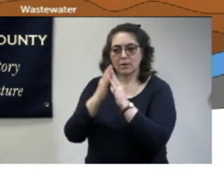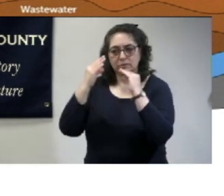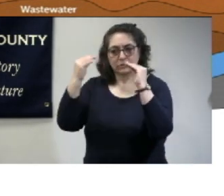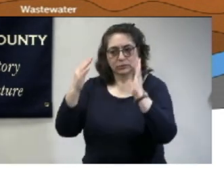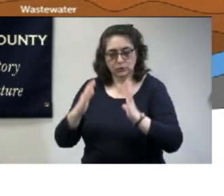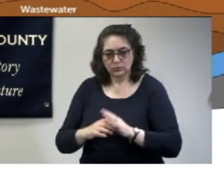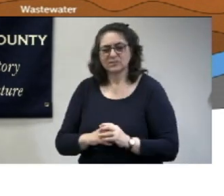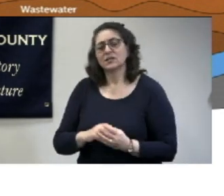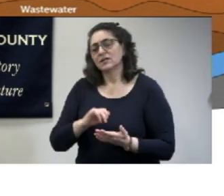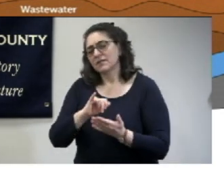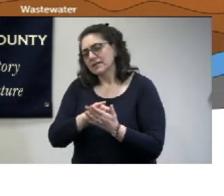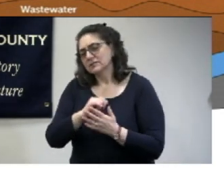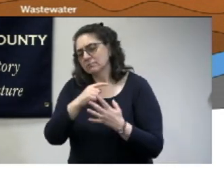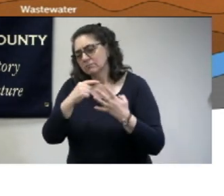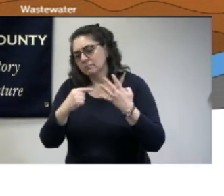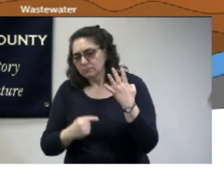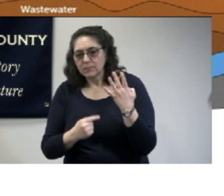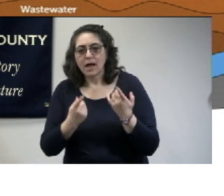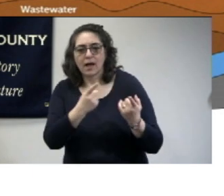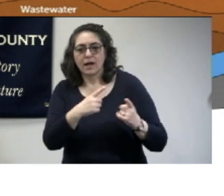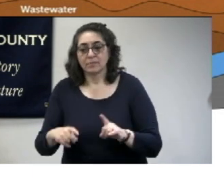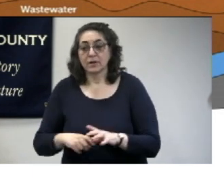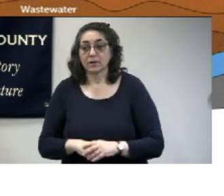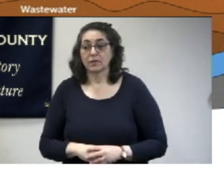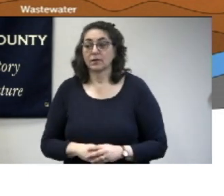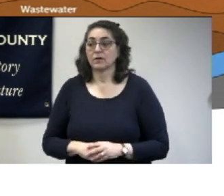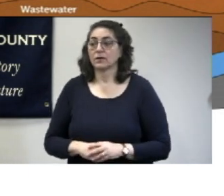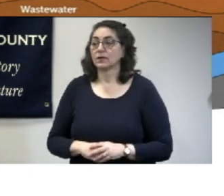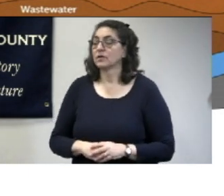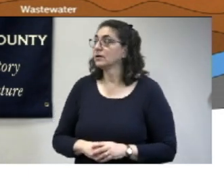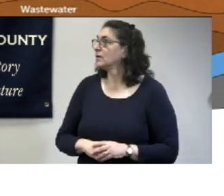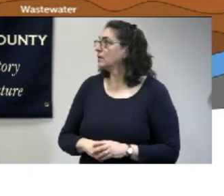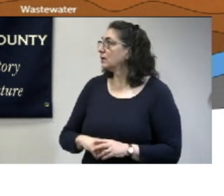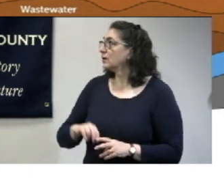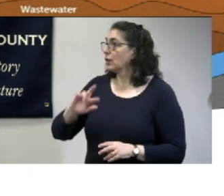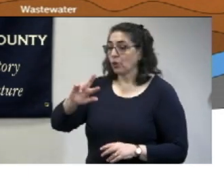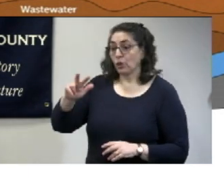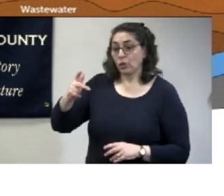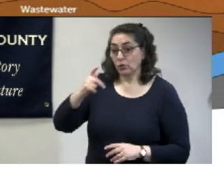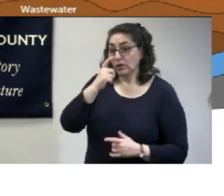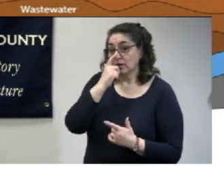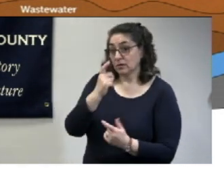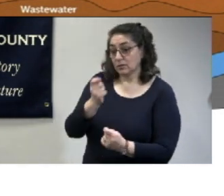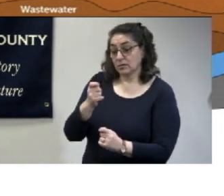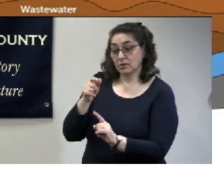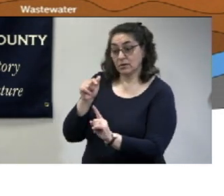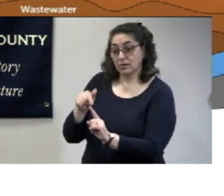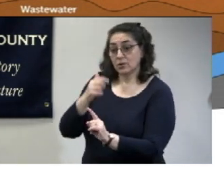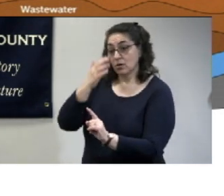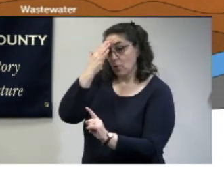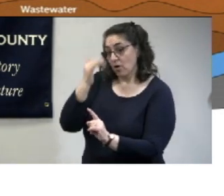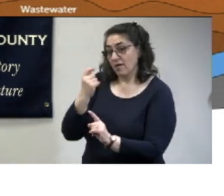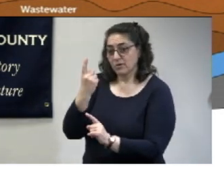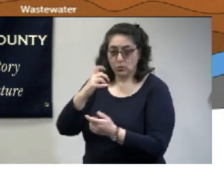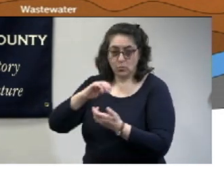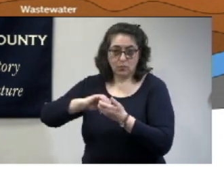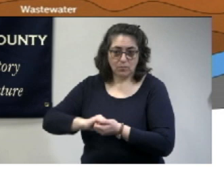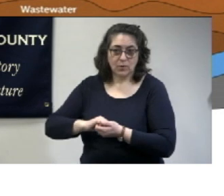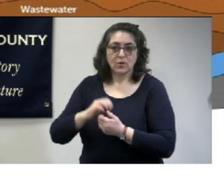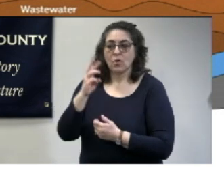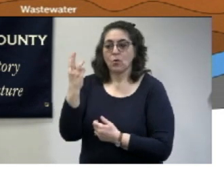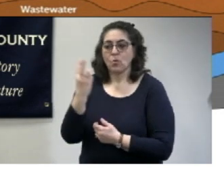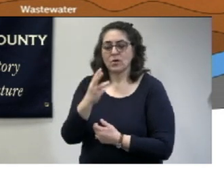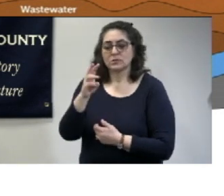highlights of what's happening. The third bullet is really interesting because this is with one of our partners, West Milford, which